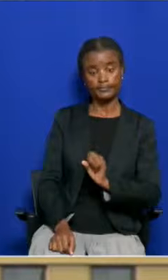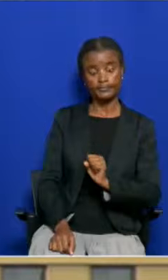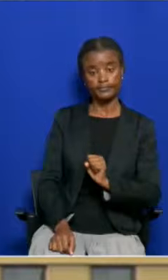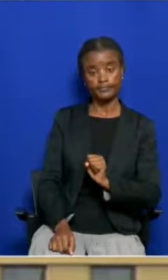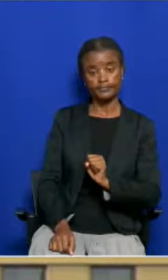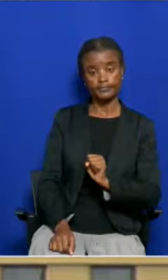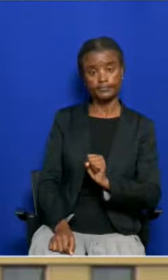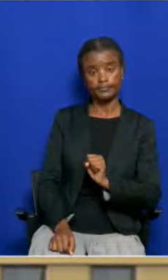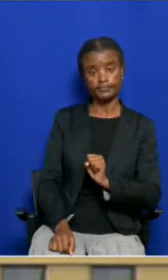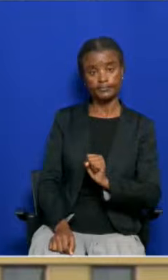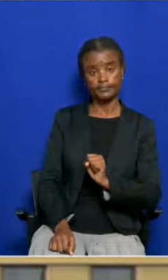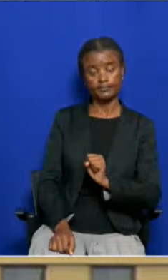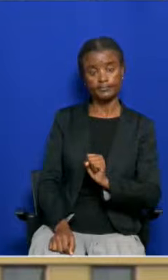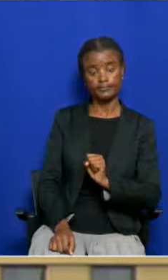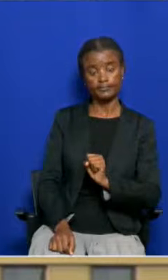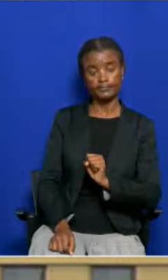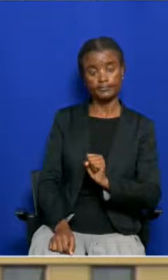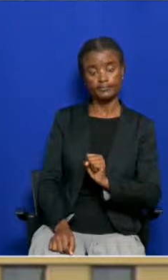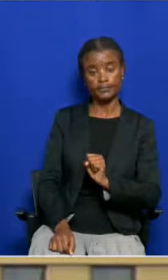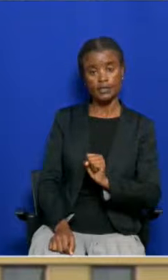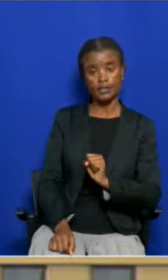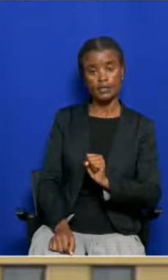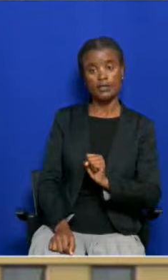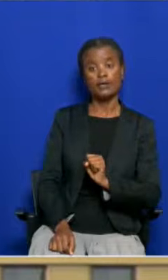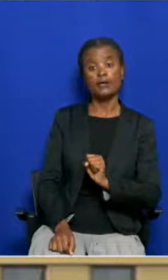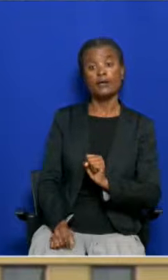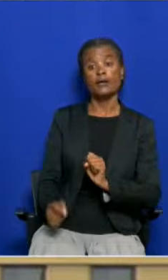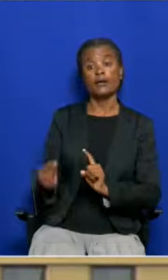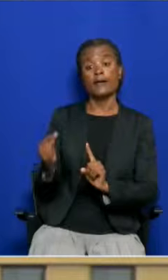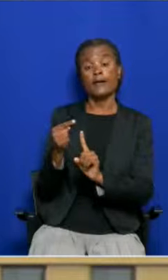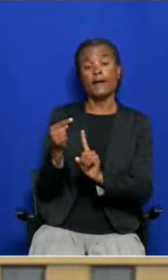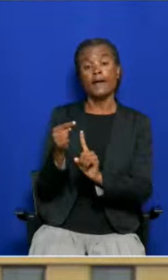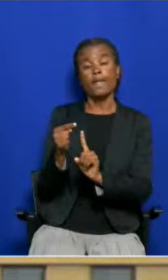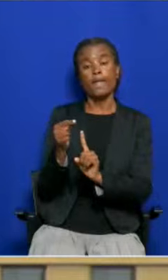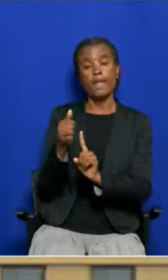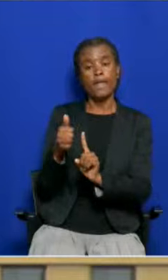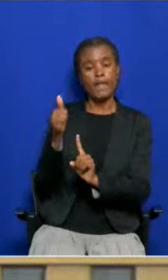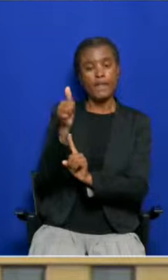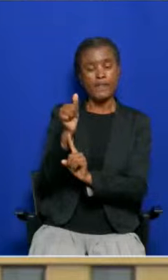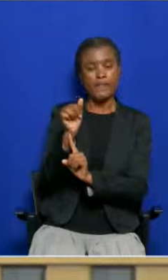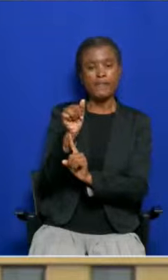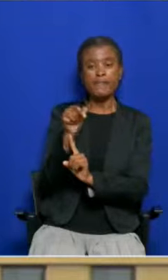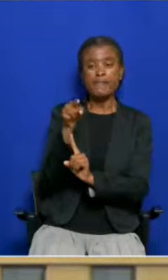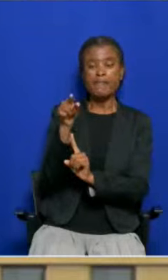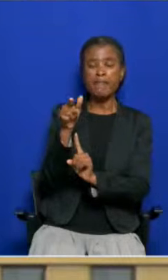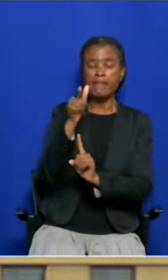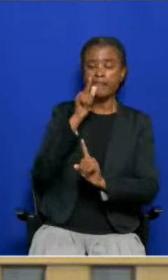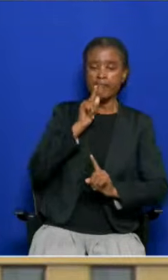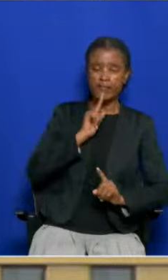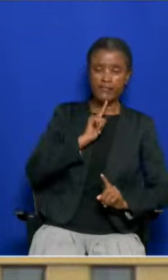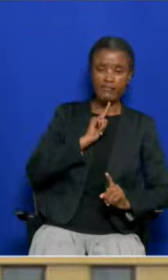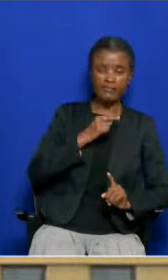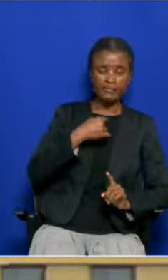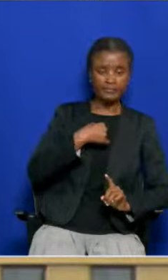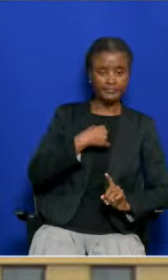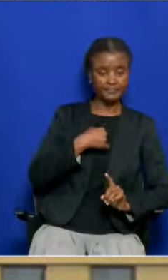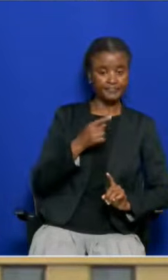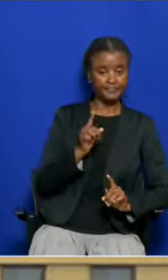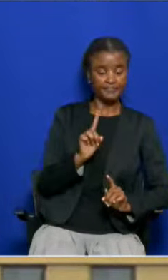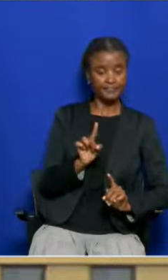And then General Mkhwanazi informed me that he's got a tasking on